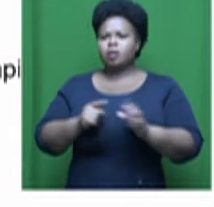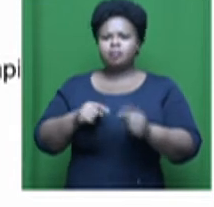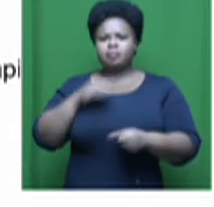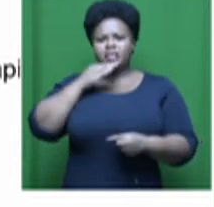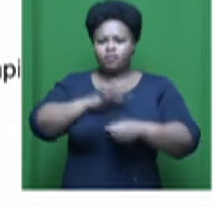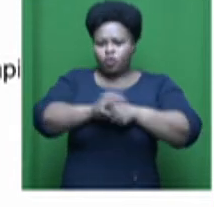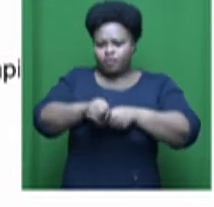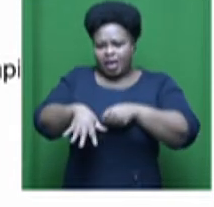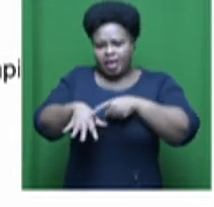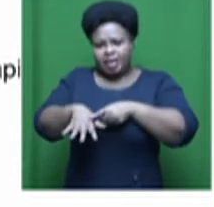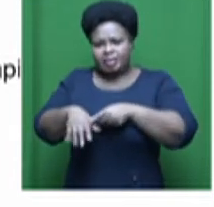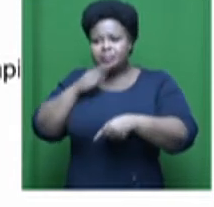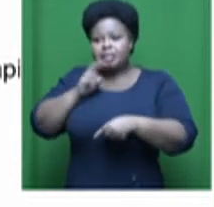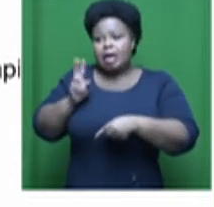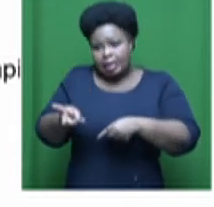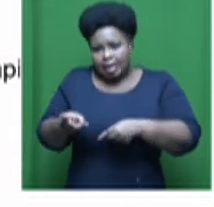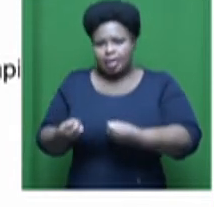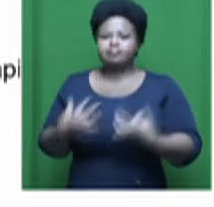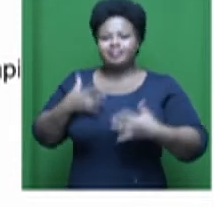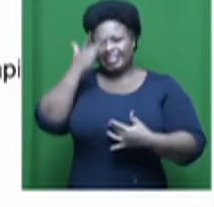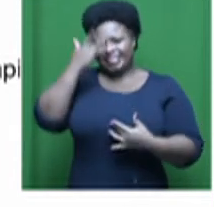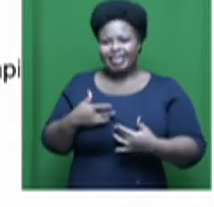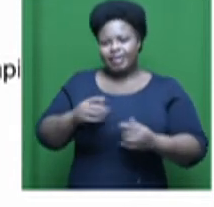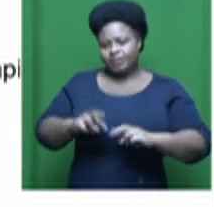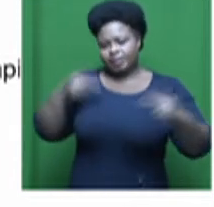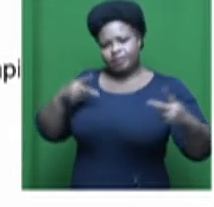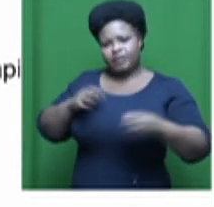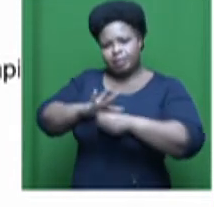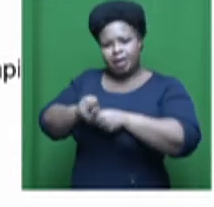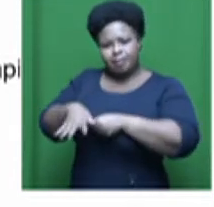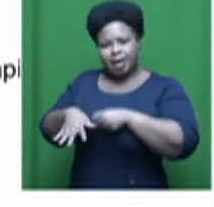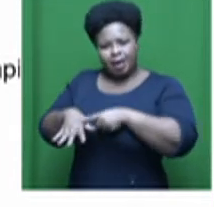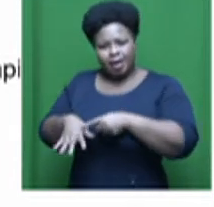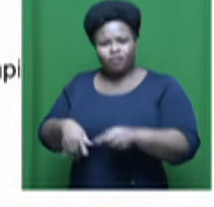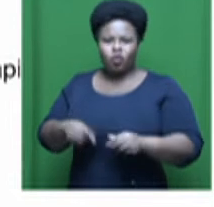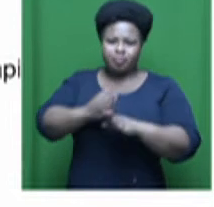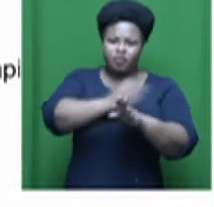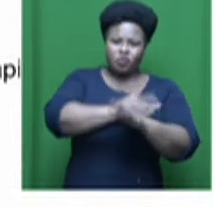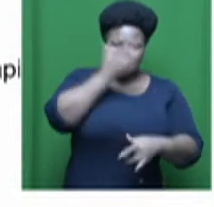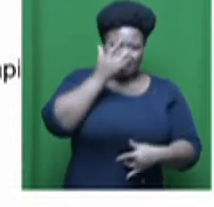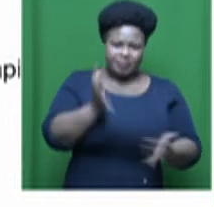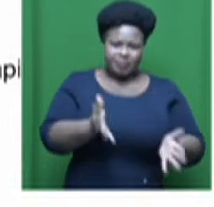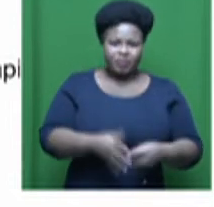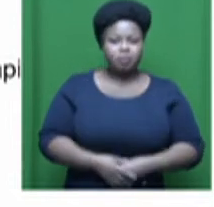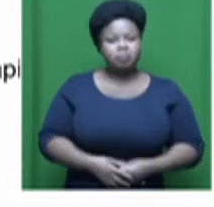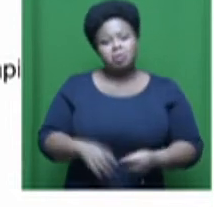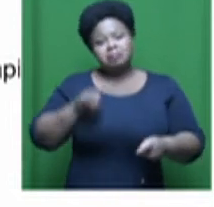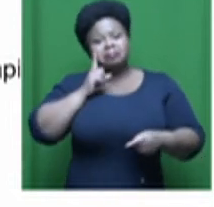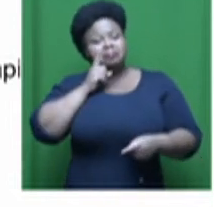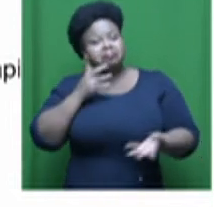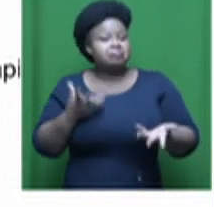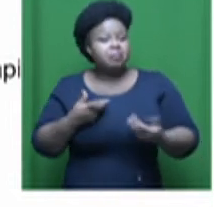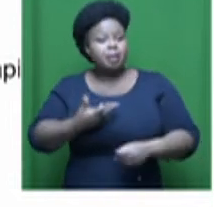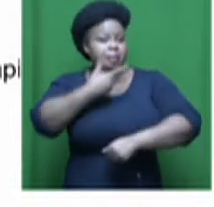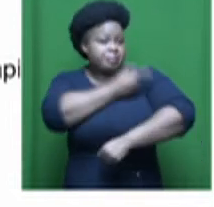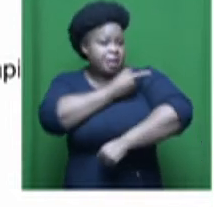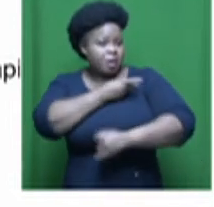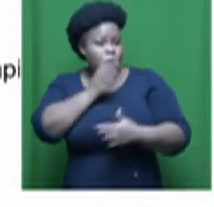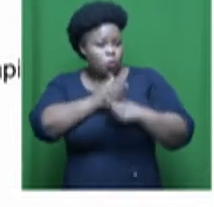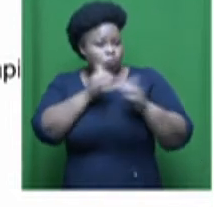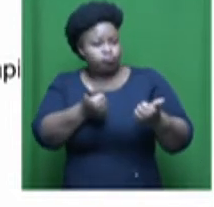variant. And then it obviously has got implications in terms of how well vaccines would work. As I mentioned, the majority of vaccines that are